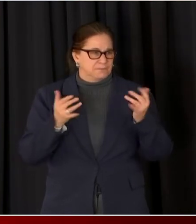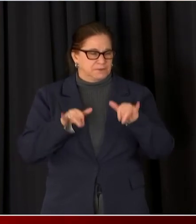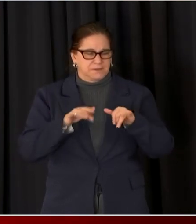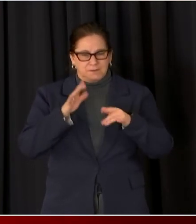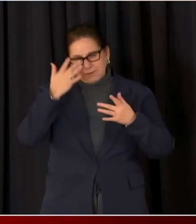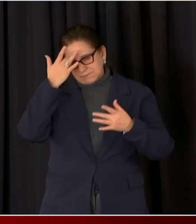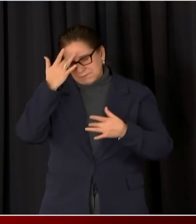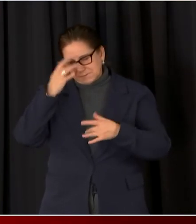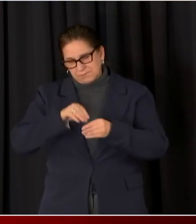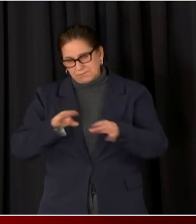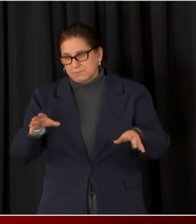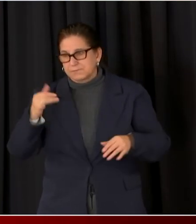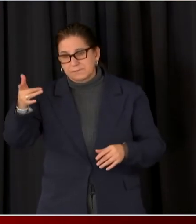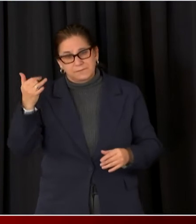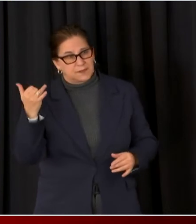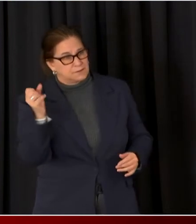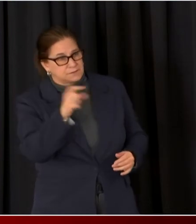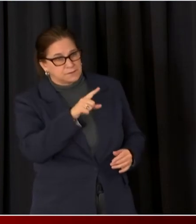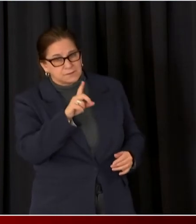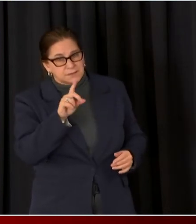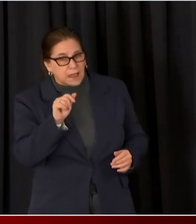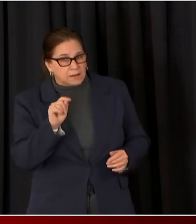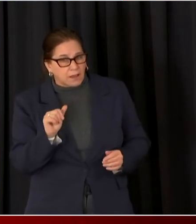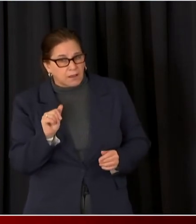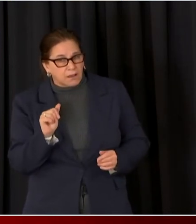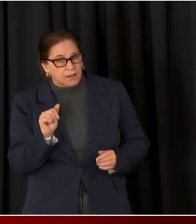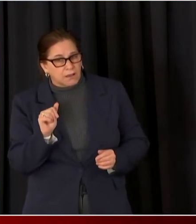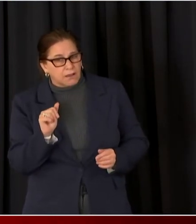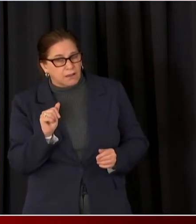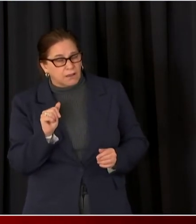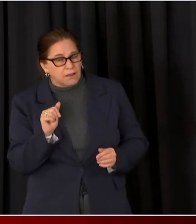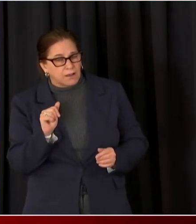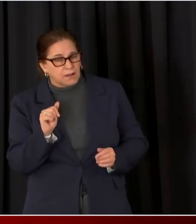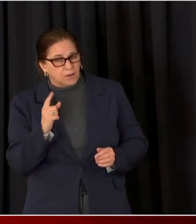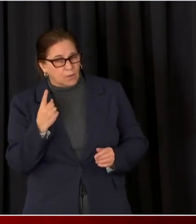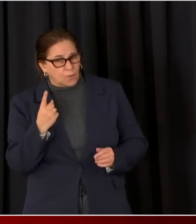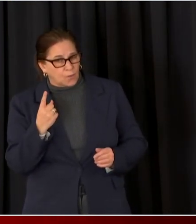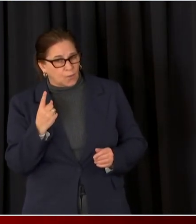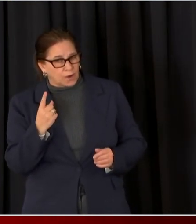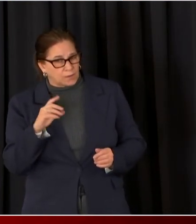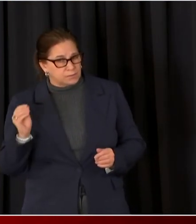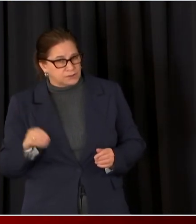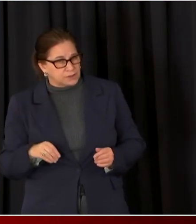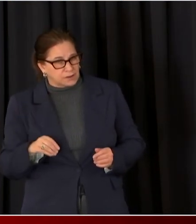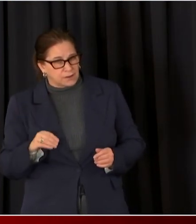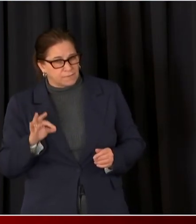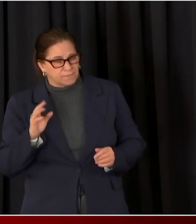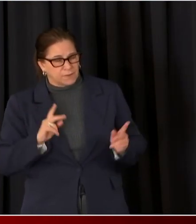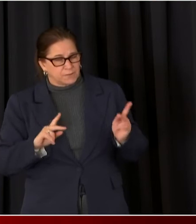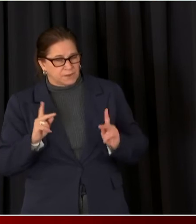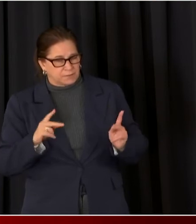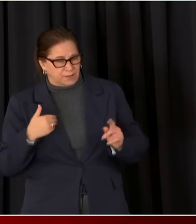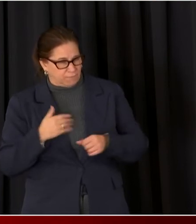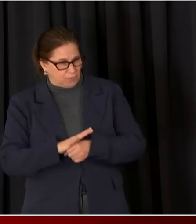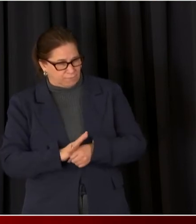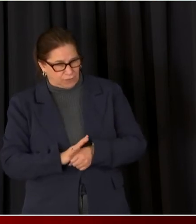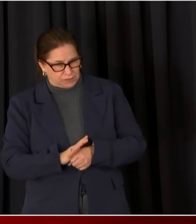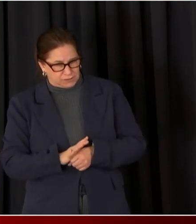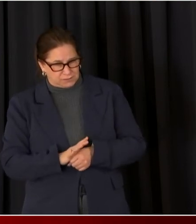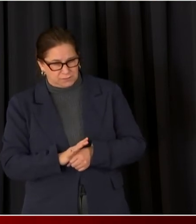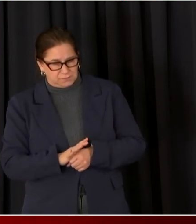illustrated fewer than 1% of coronavirus patients played a sport or went to a gym, while about 18% or so ate at a